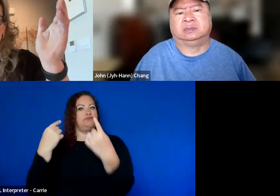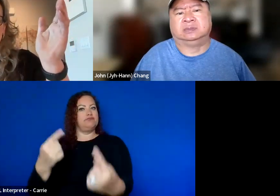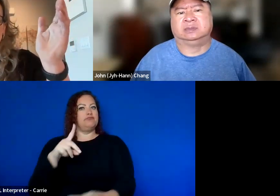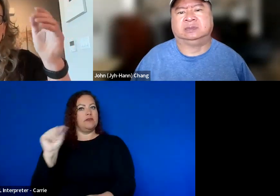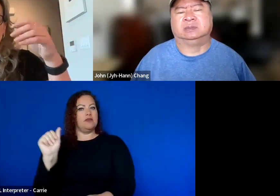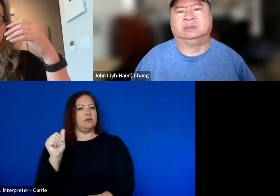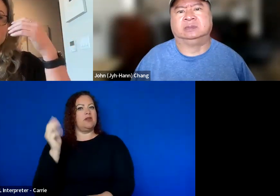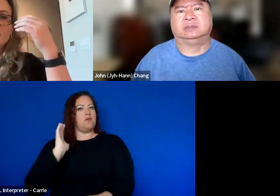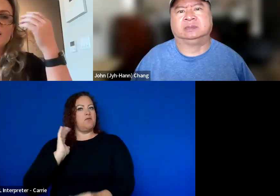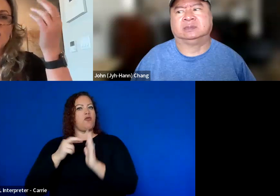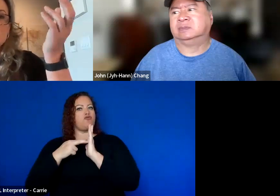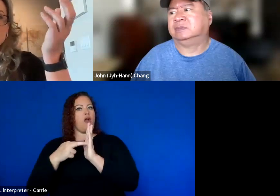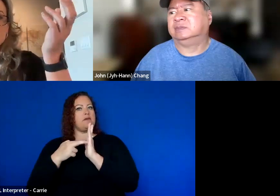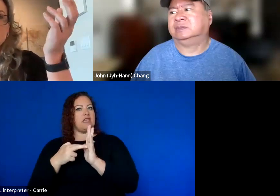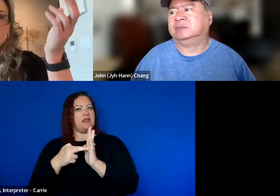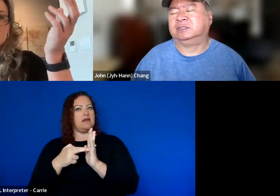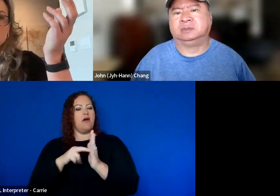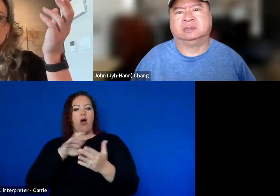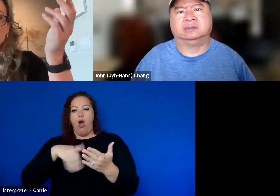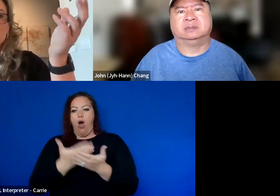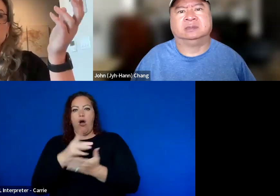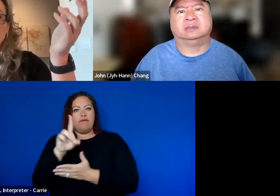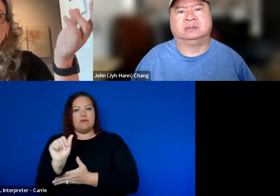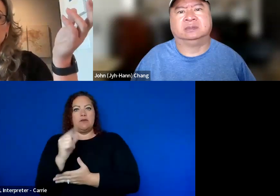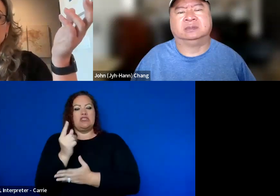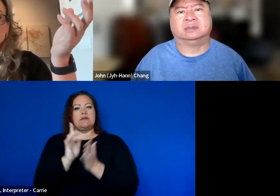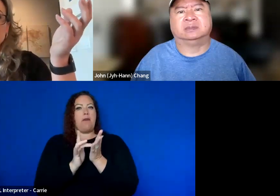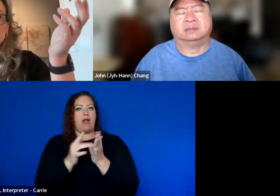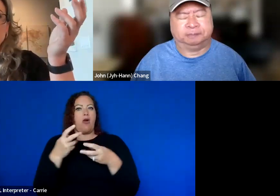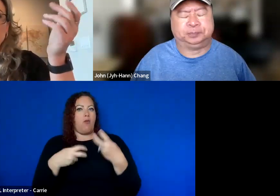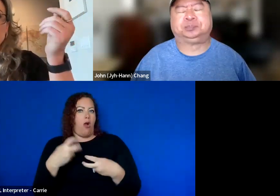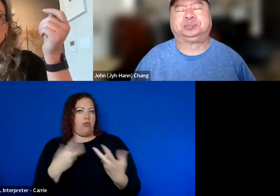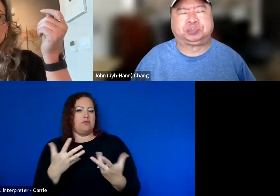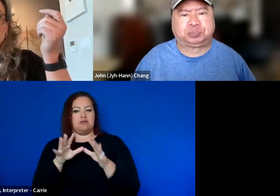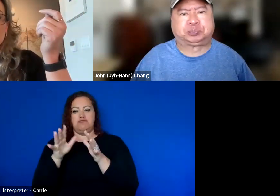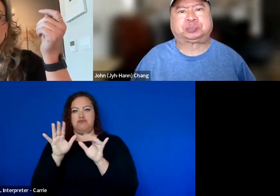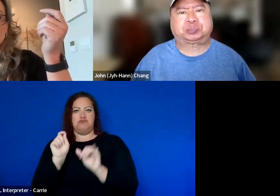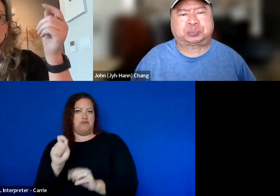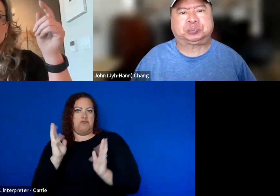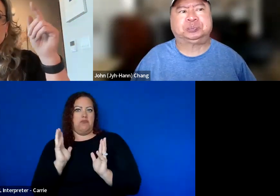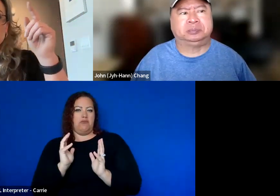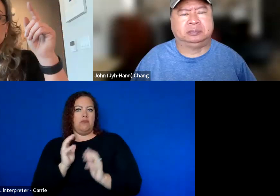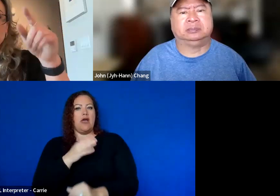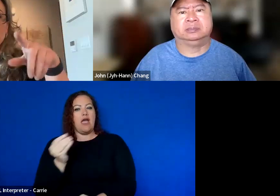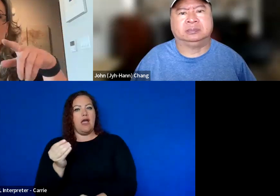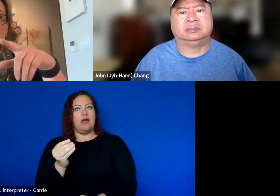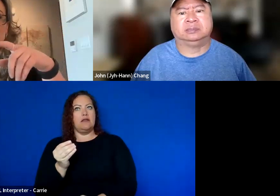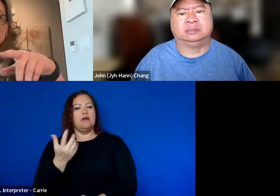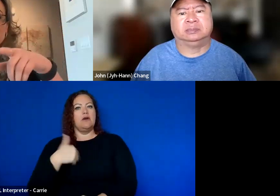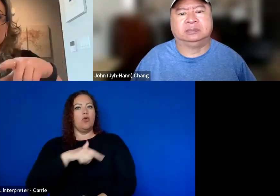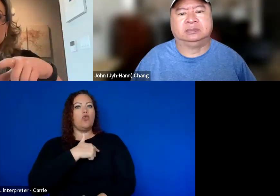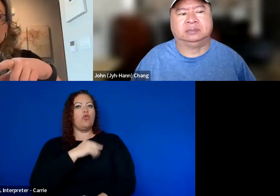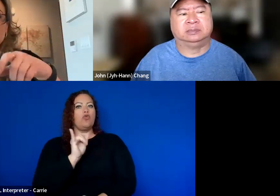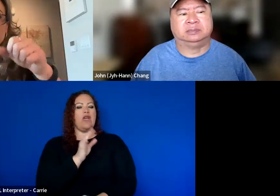once represented, as all of our disabilities are just medical problems that we